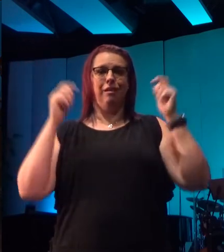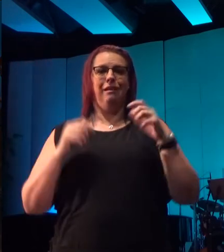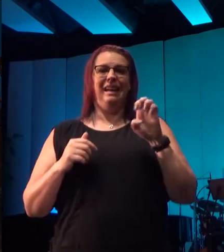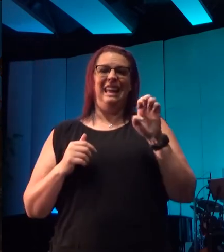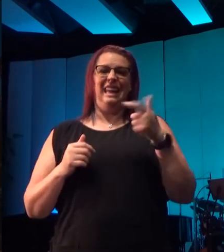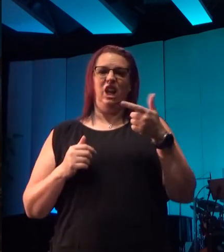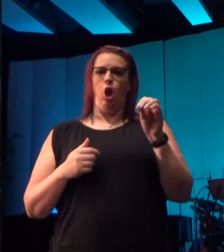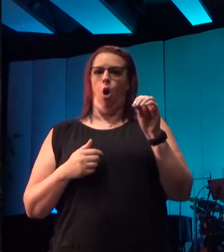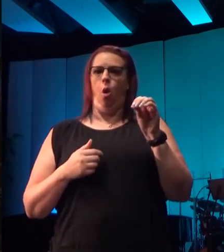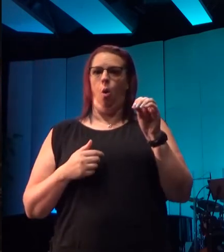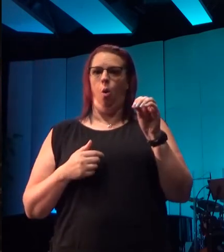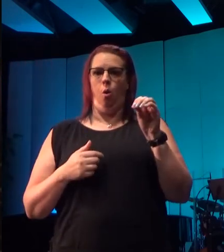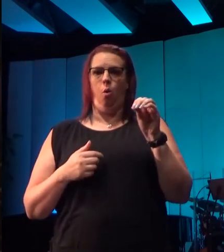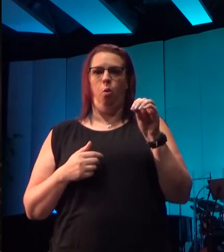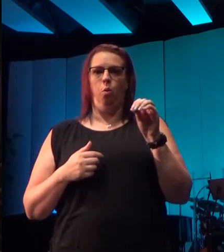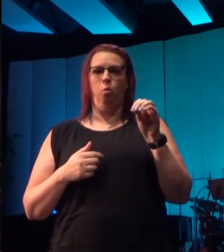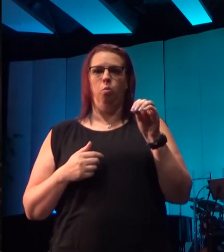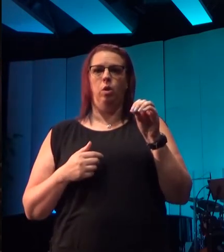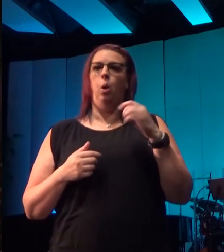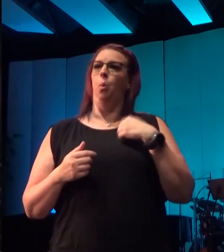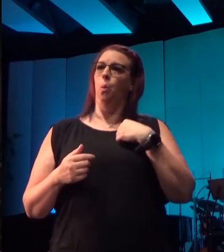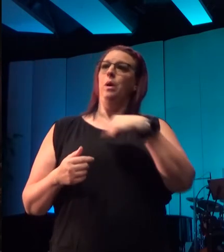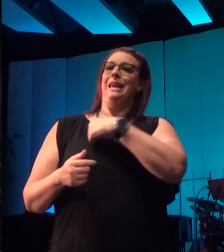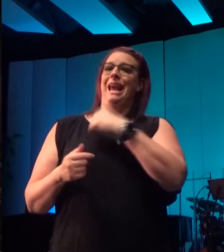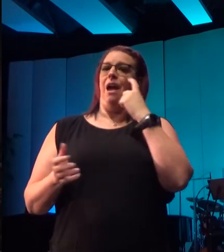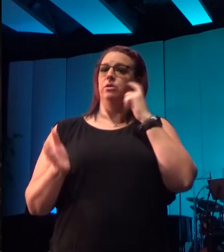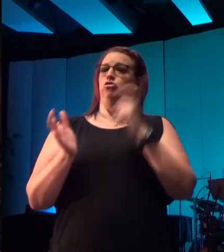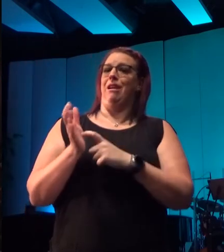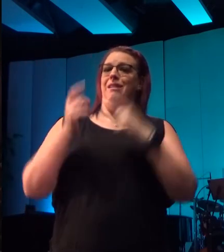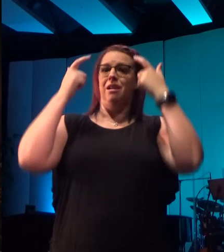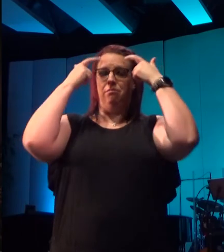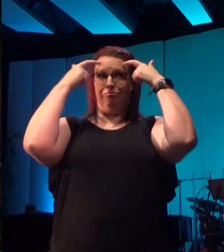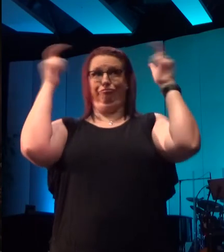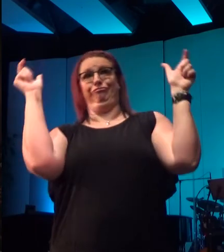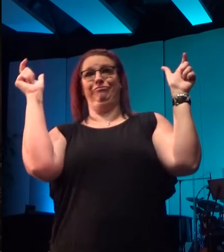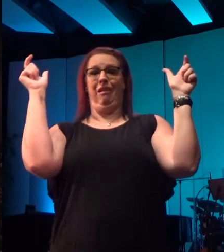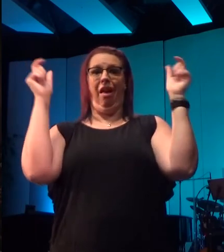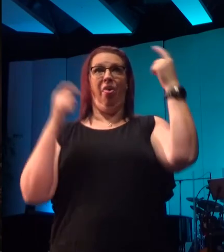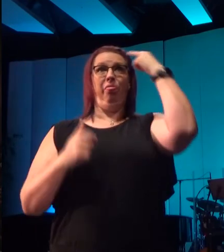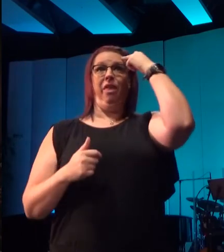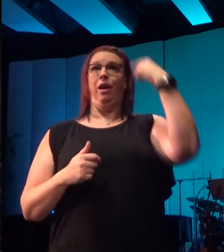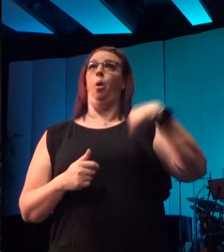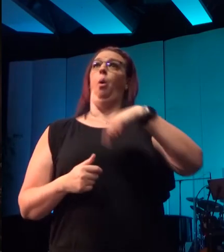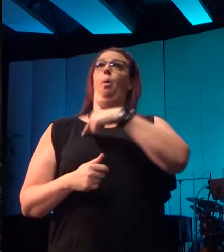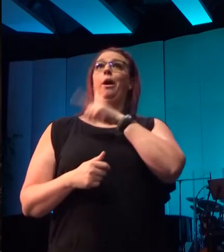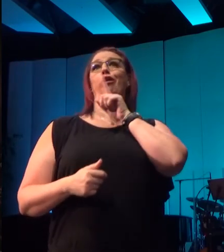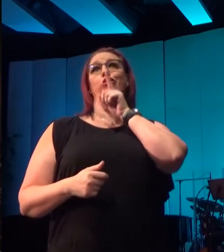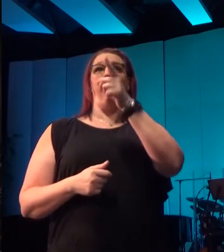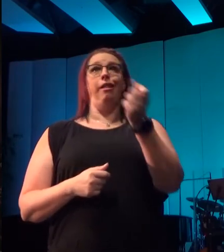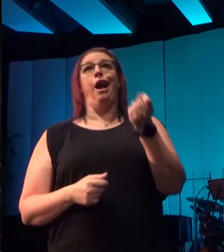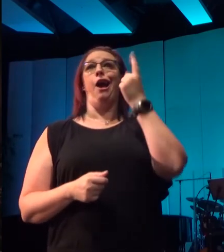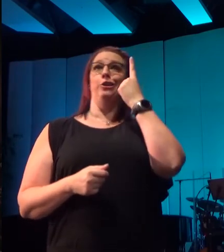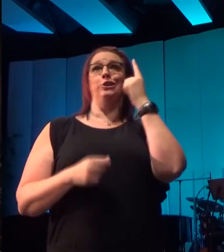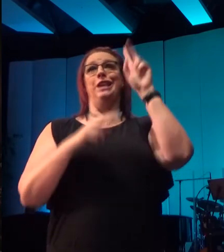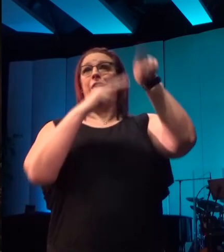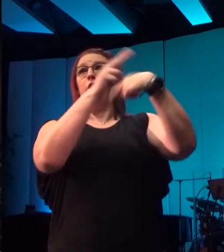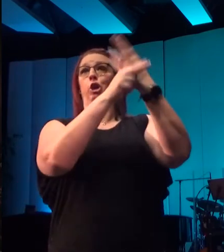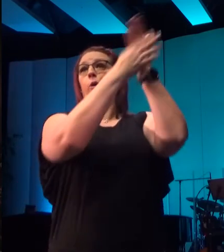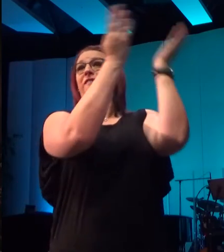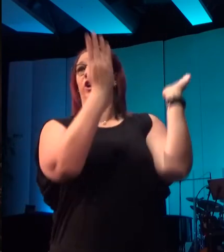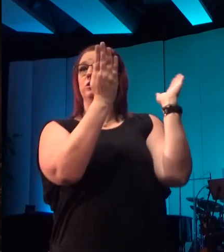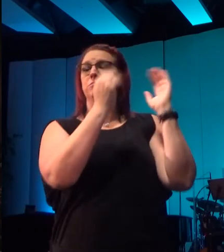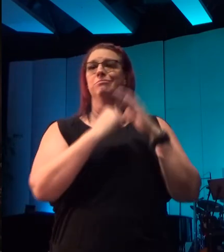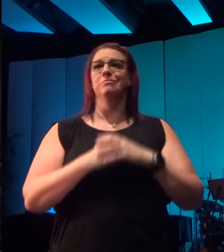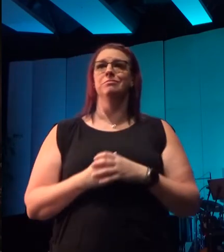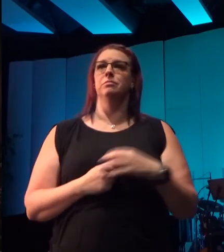To come to terms with the arrogance of thinking that we really understand the universe, the arrogance